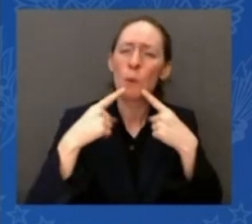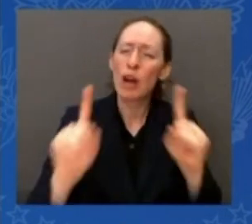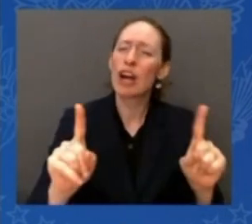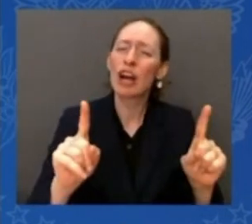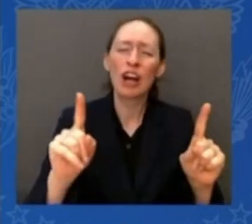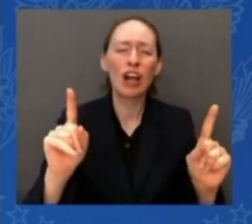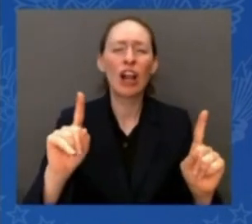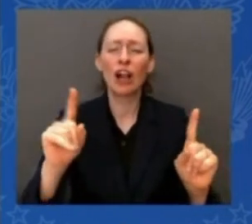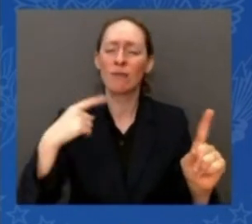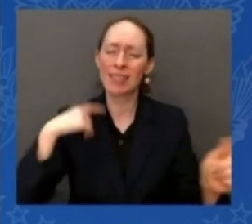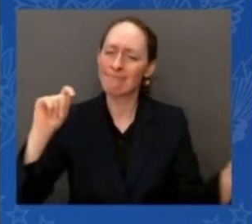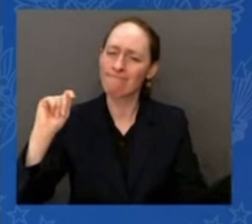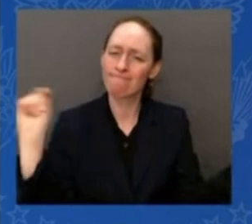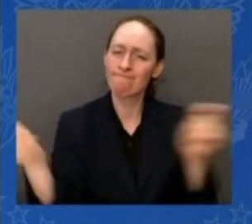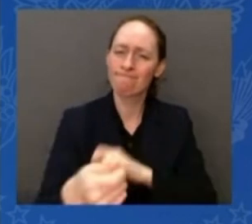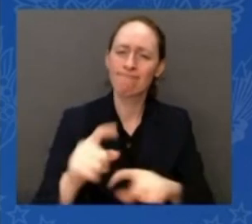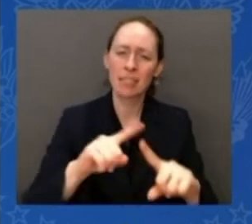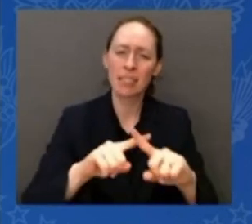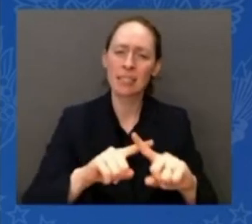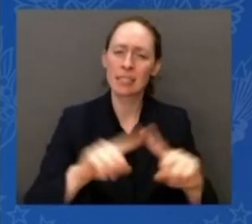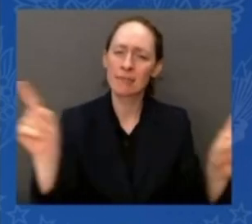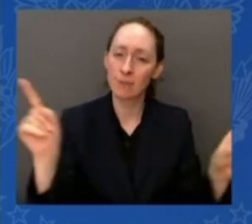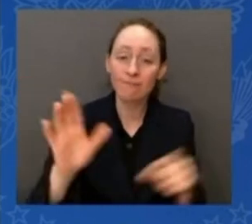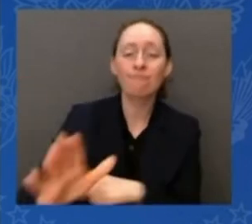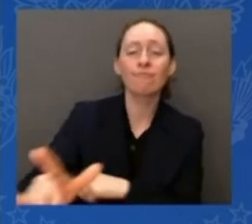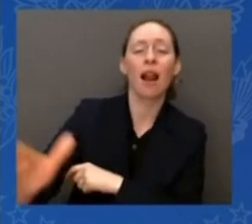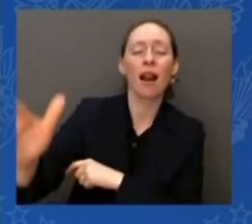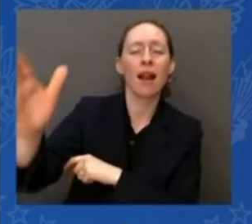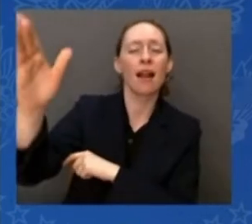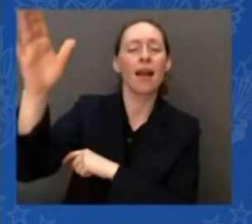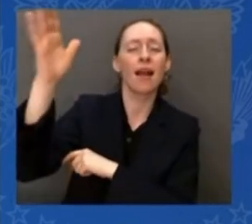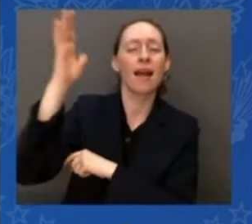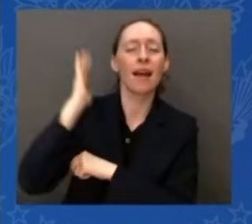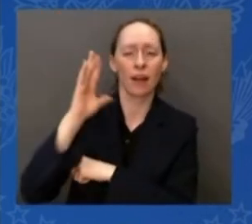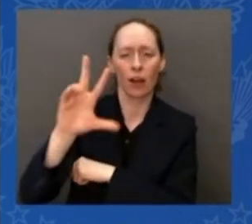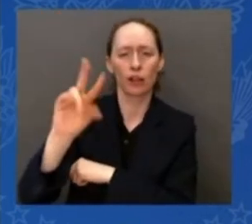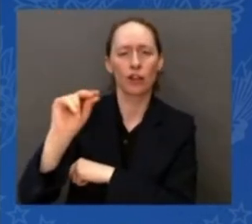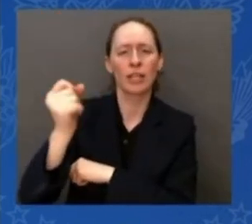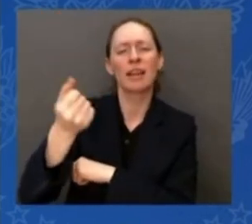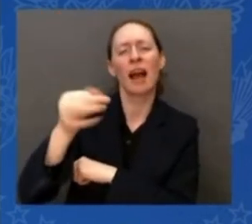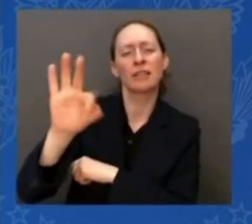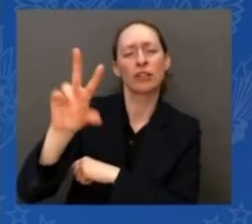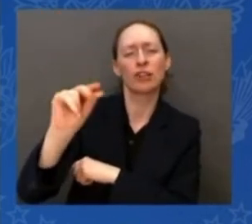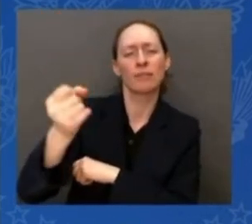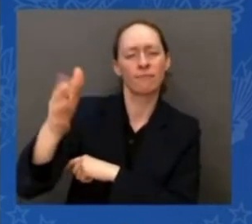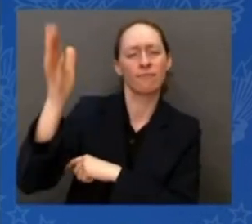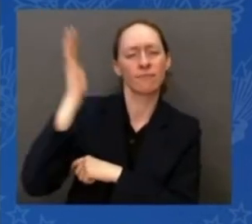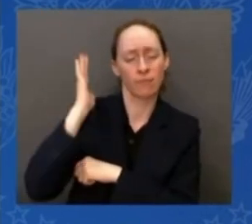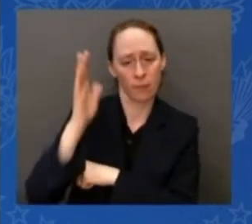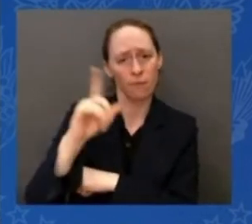that unions could organize, but we should have more unions. We should have more unions, encourage them.